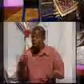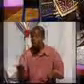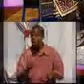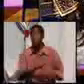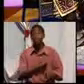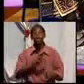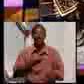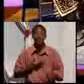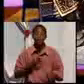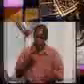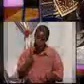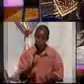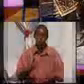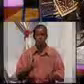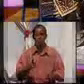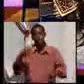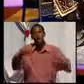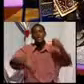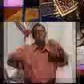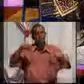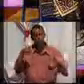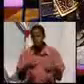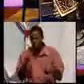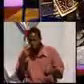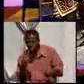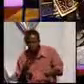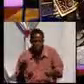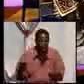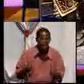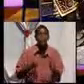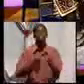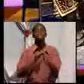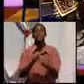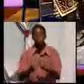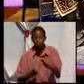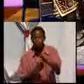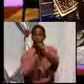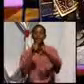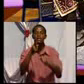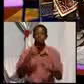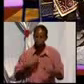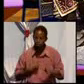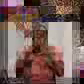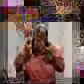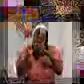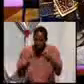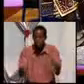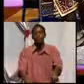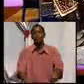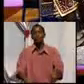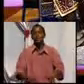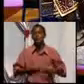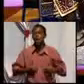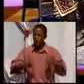we have to, you know, put heads together and see where is best that we can support them so that they can also live